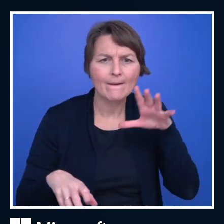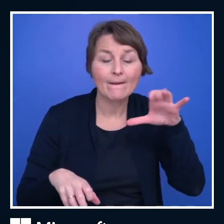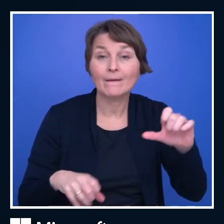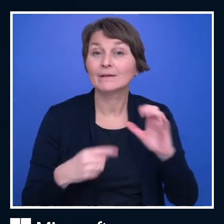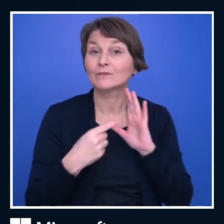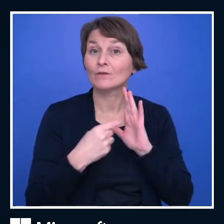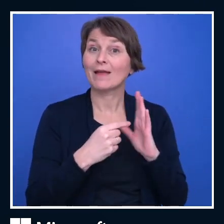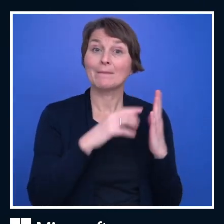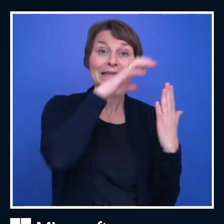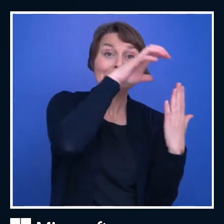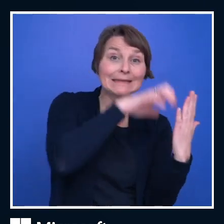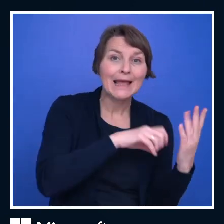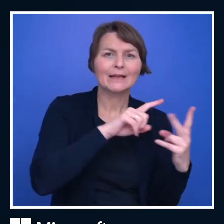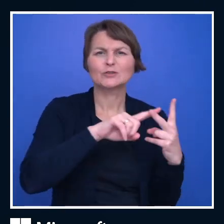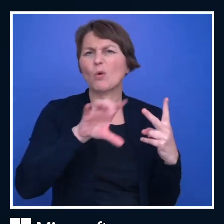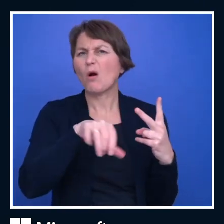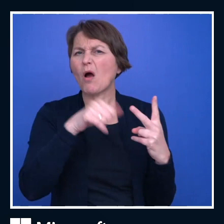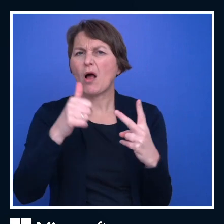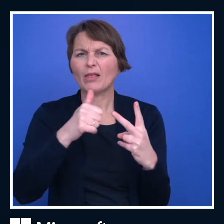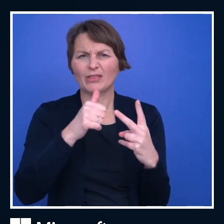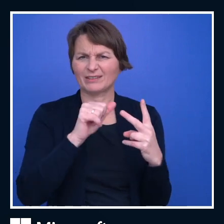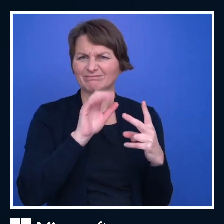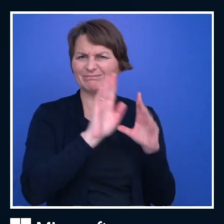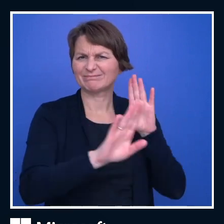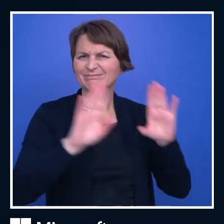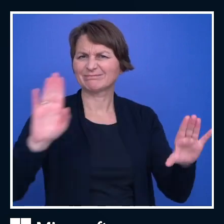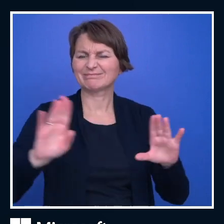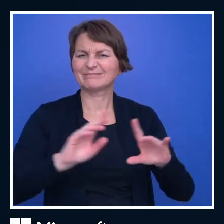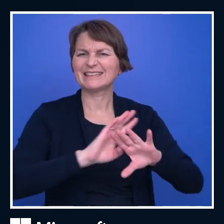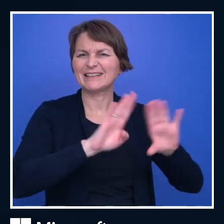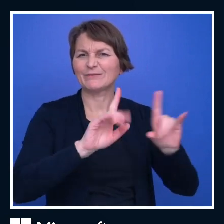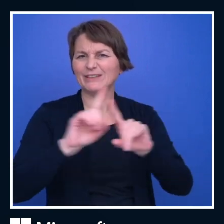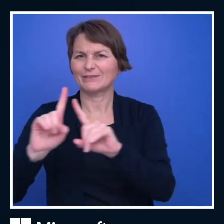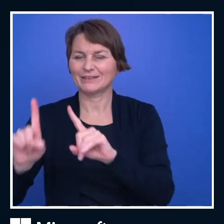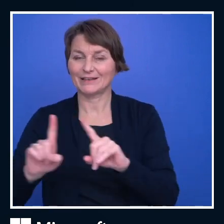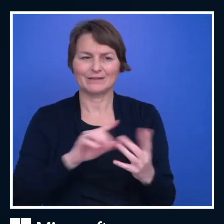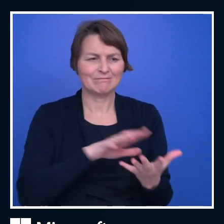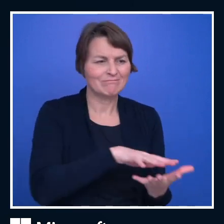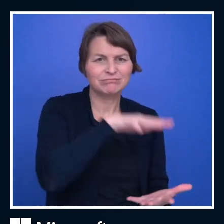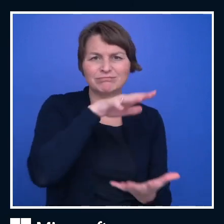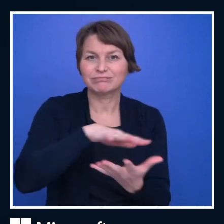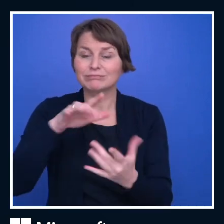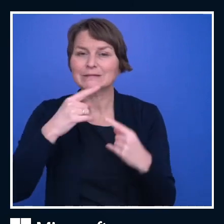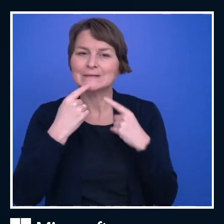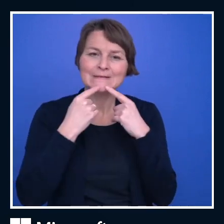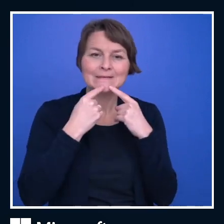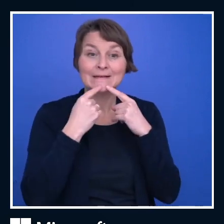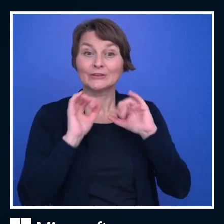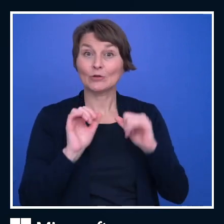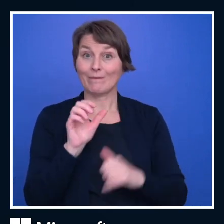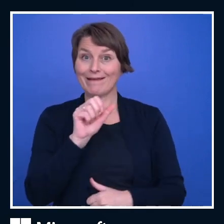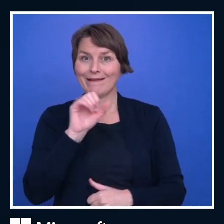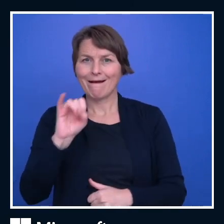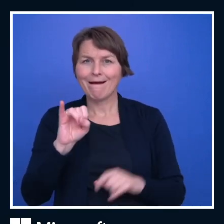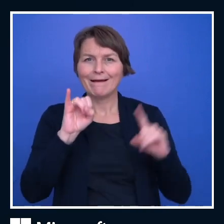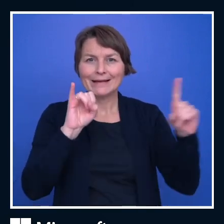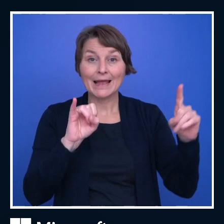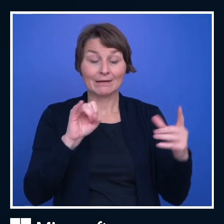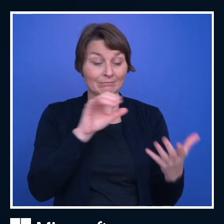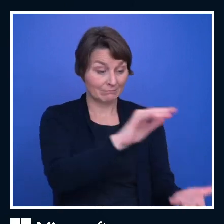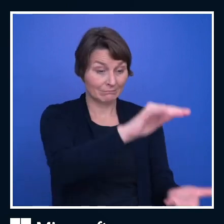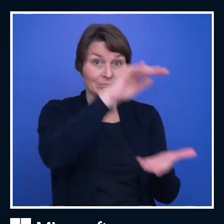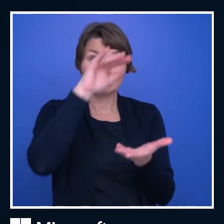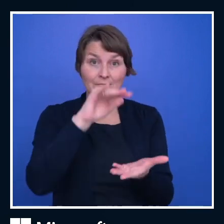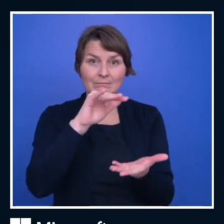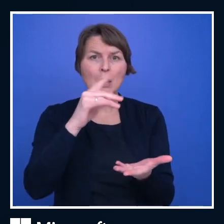together, search and AI creates a unique solution for finding value within your data. In the end, helping